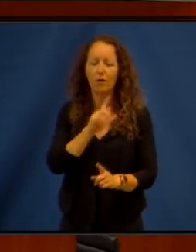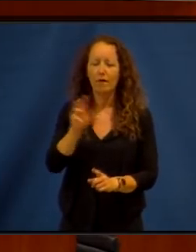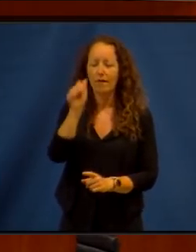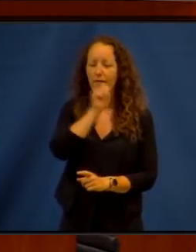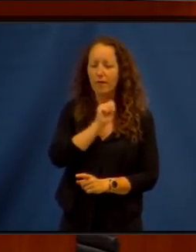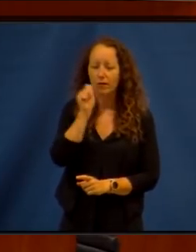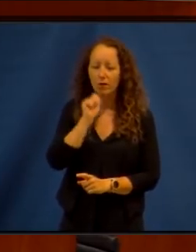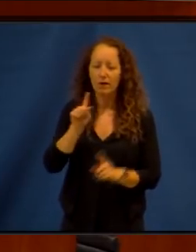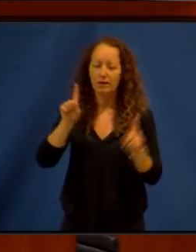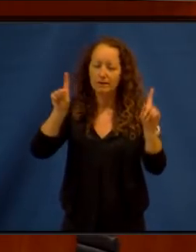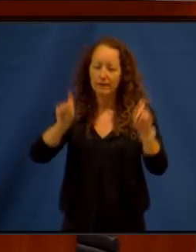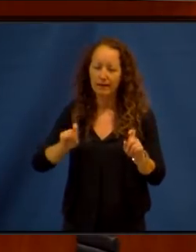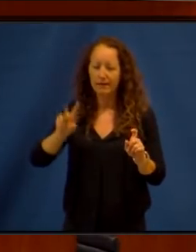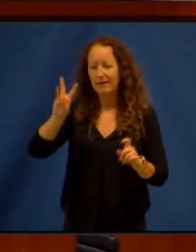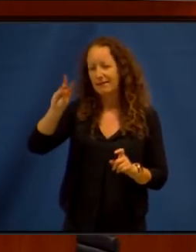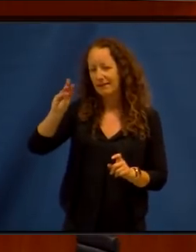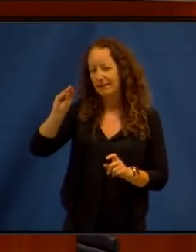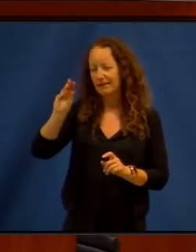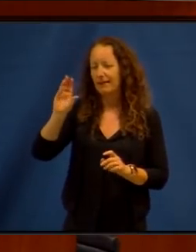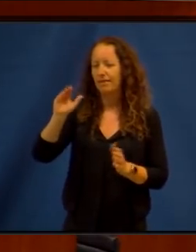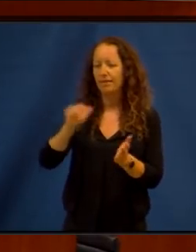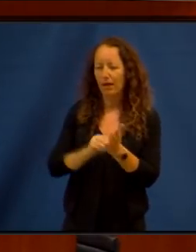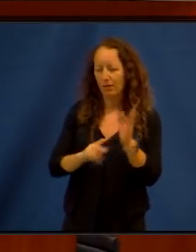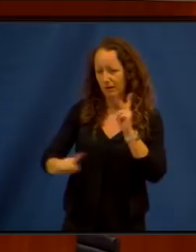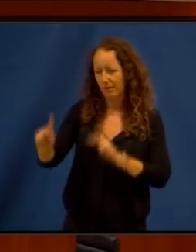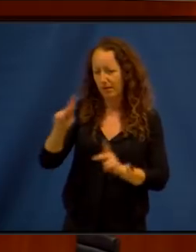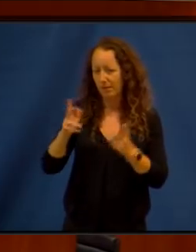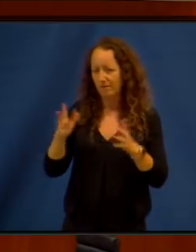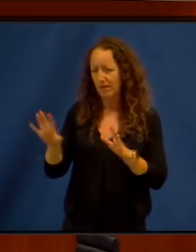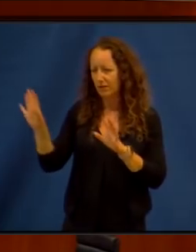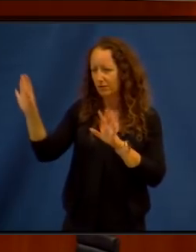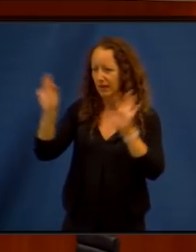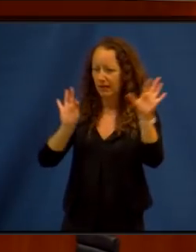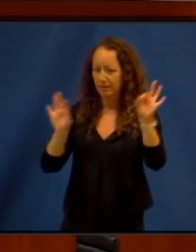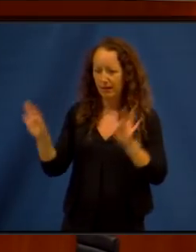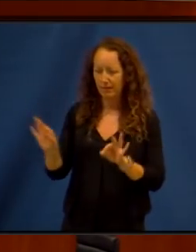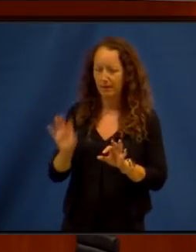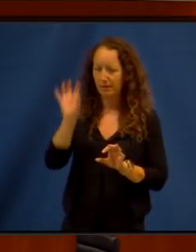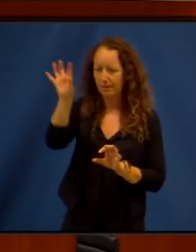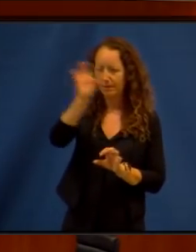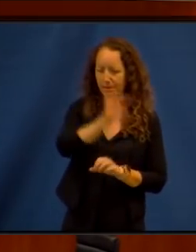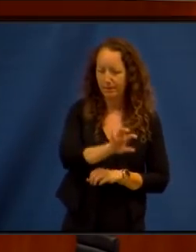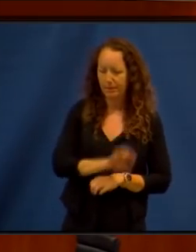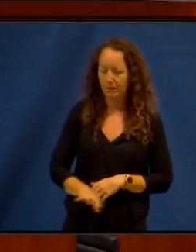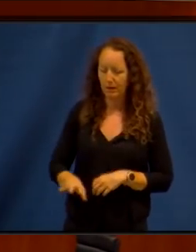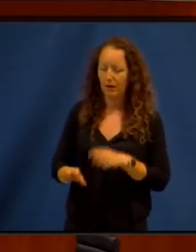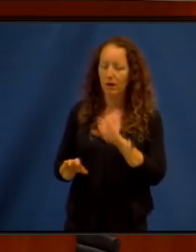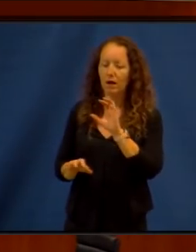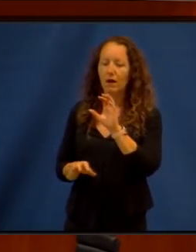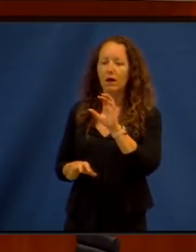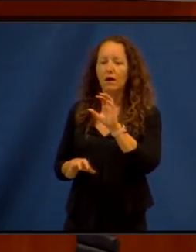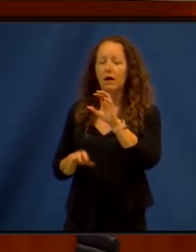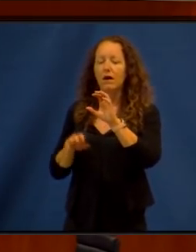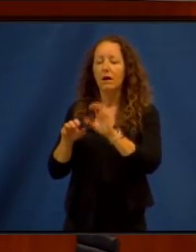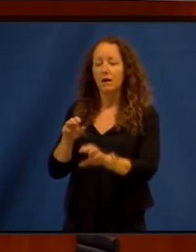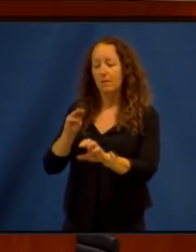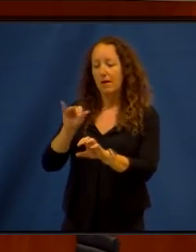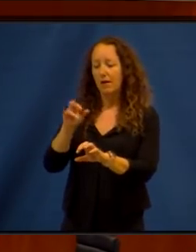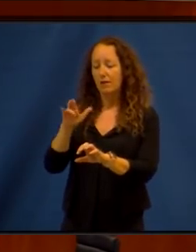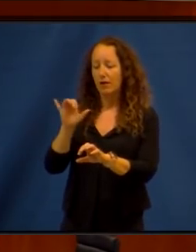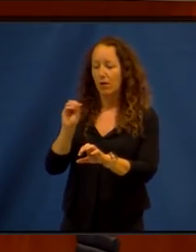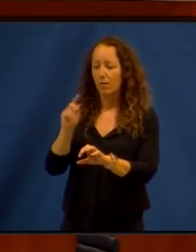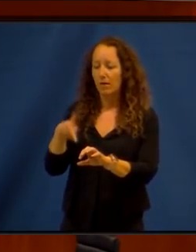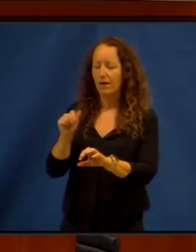There's four counties that are chosen: Coconino, Maricopa, Pima, and Yavapai. How is